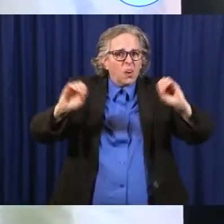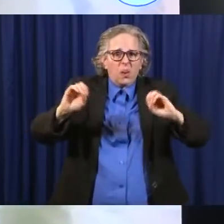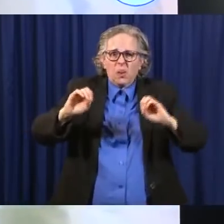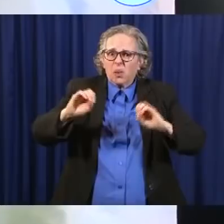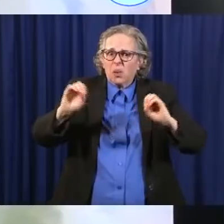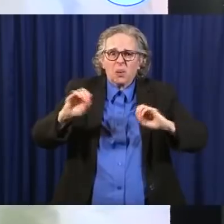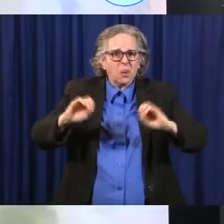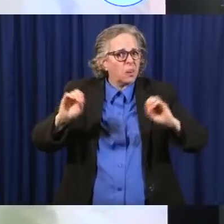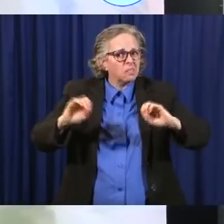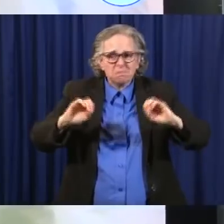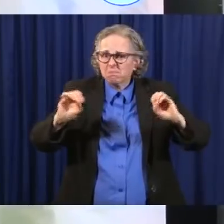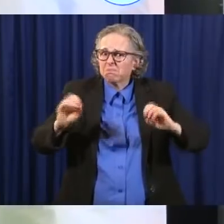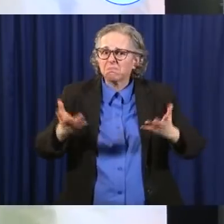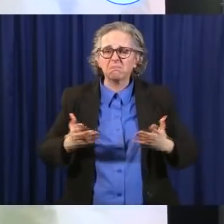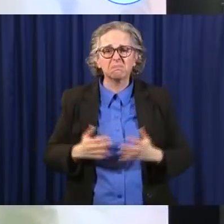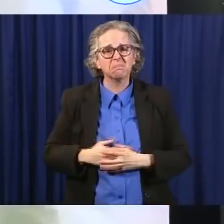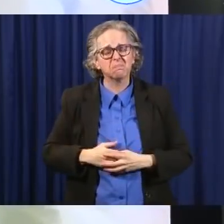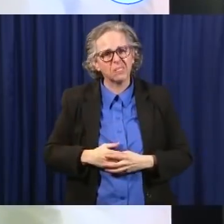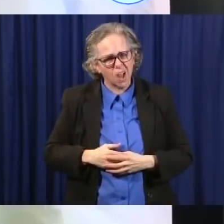getting it.